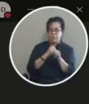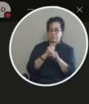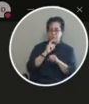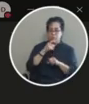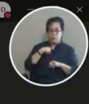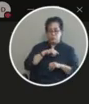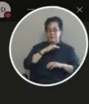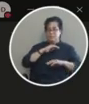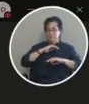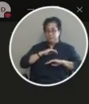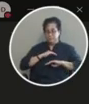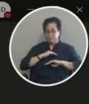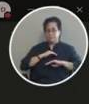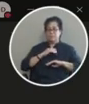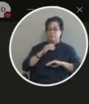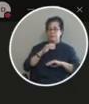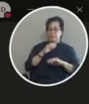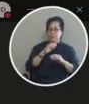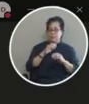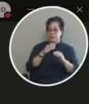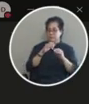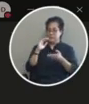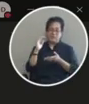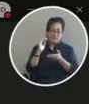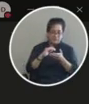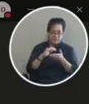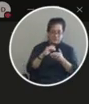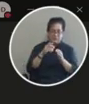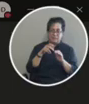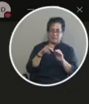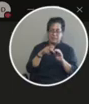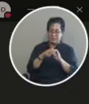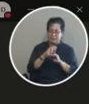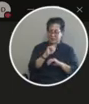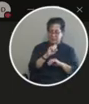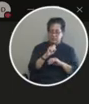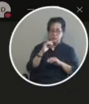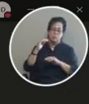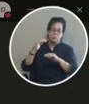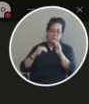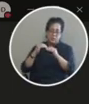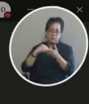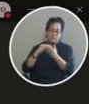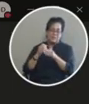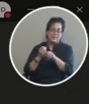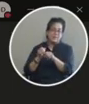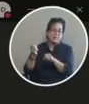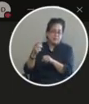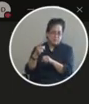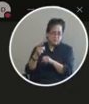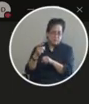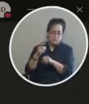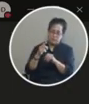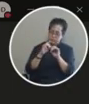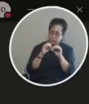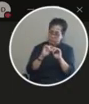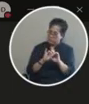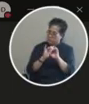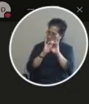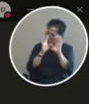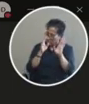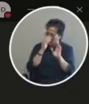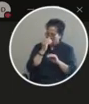meet any of the cuts that need to be made in order to balance the budget for next year. So we're very clear about that.